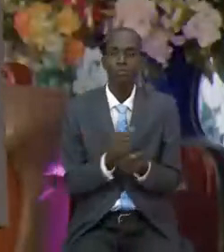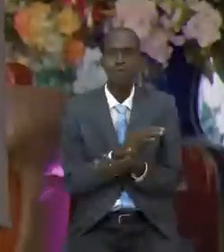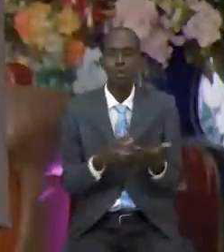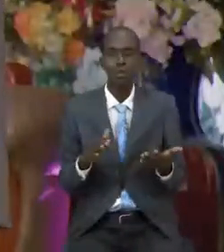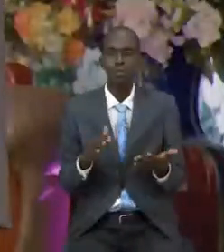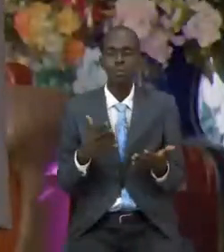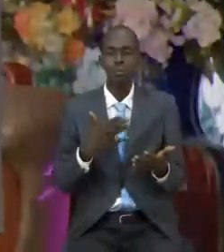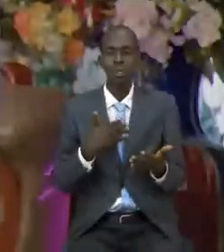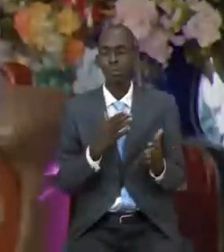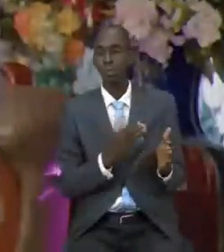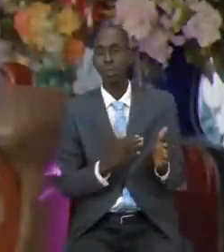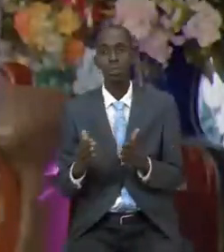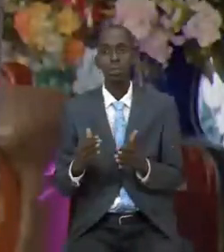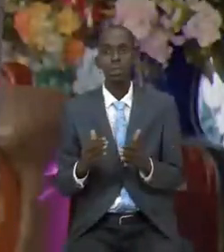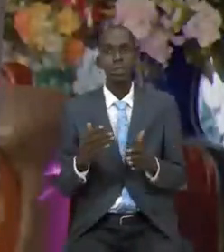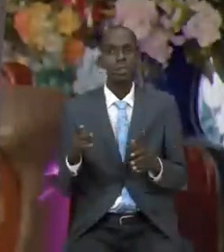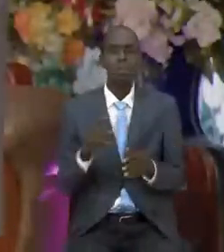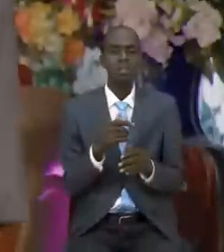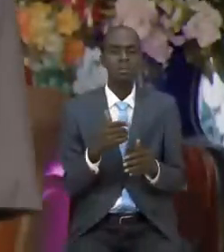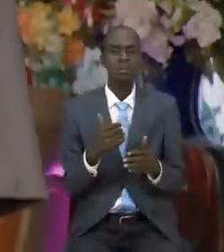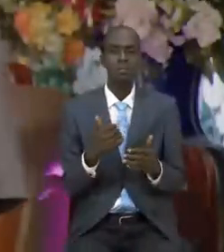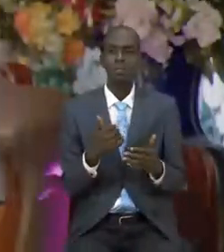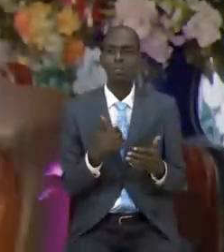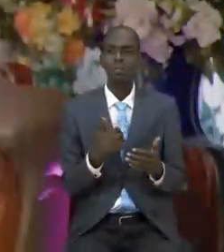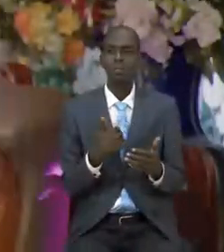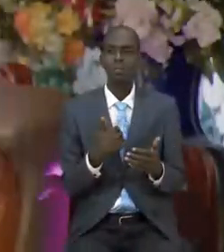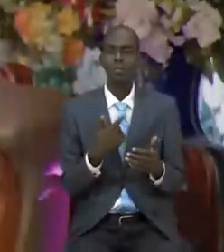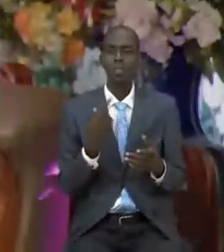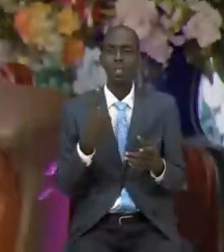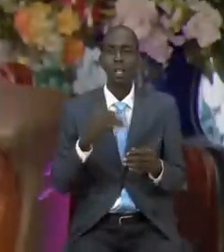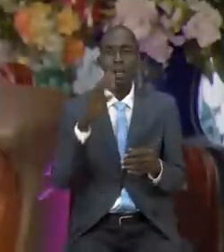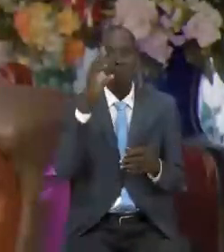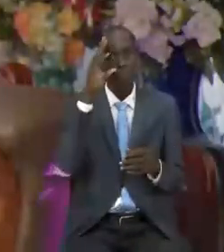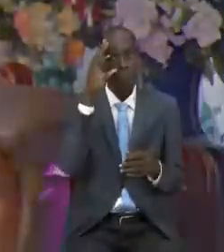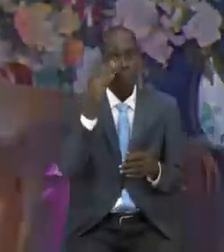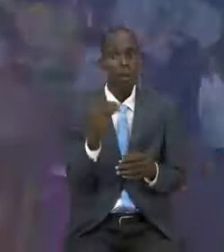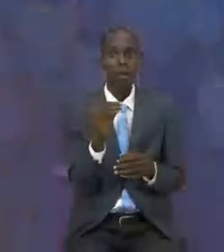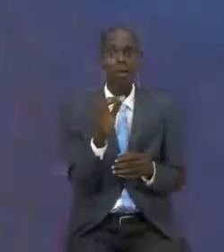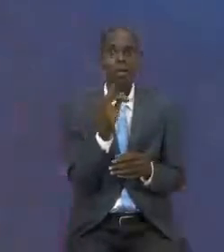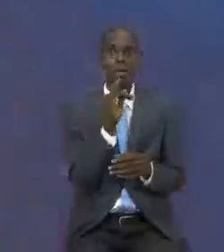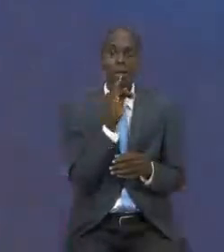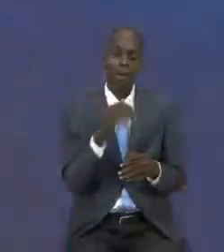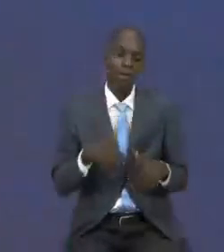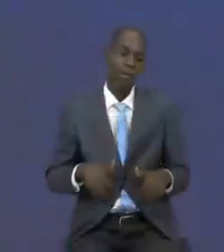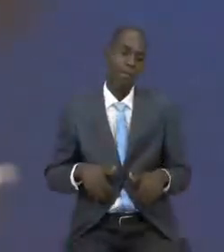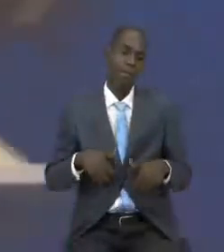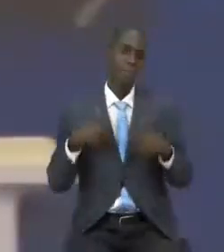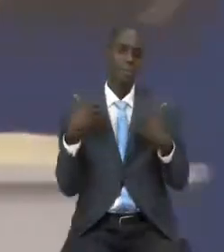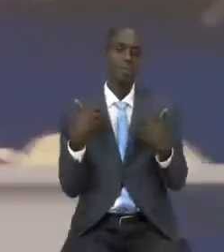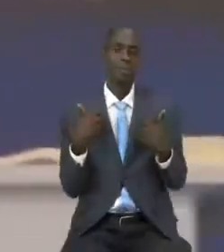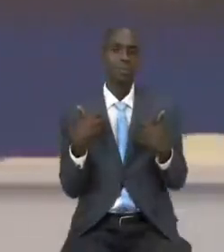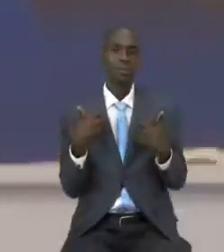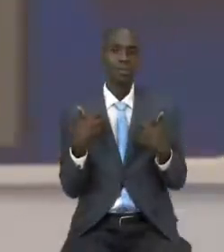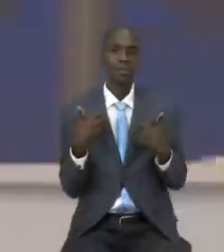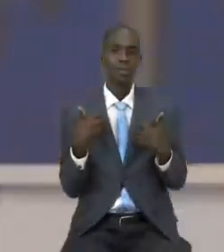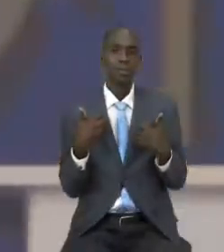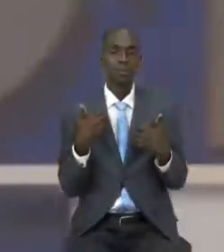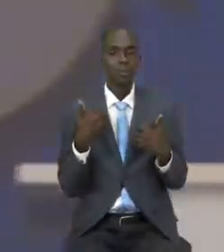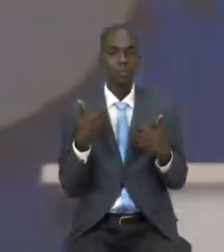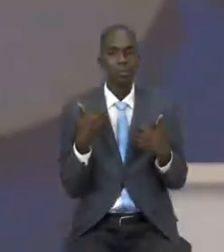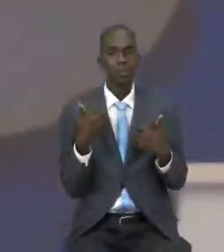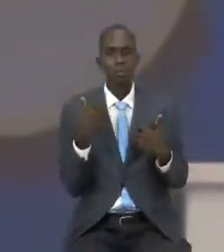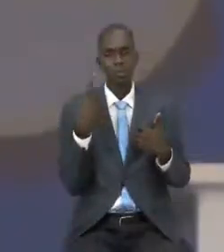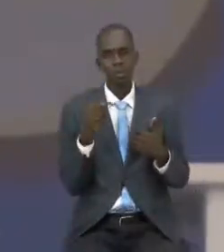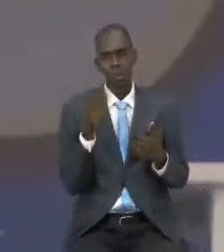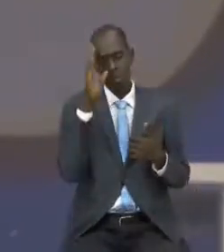different names, unprintable names. The man is angry because he's hungry. Do you